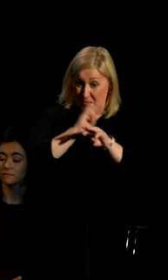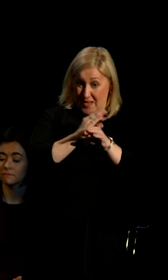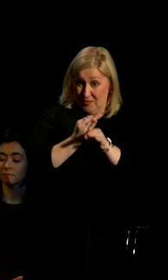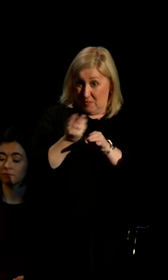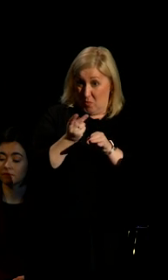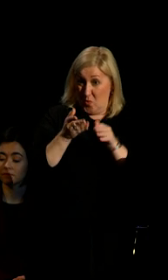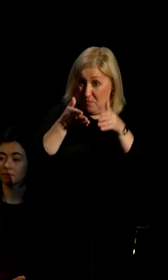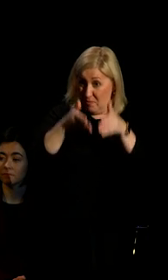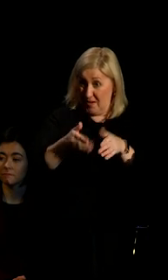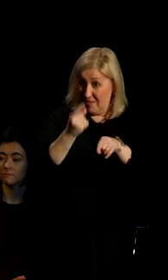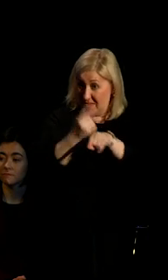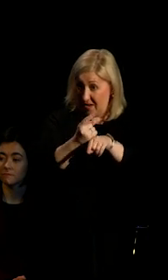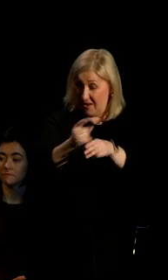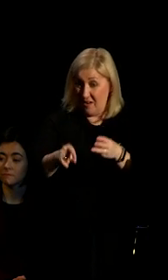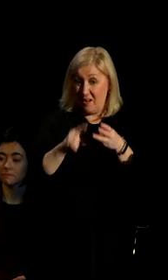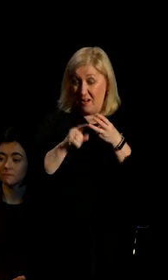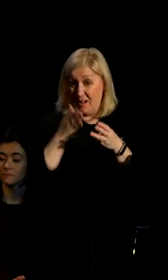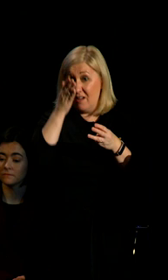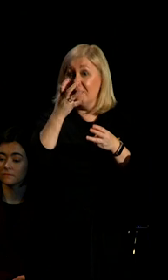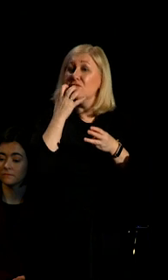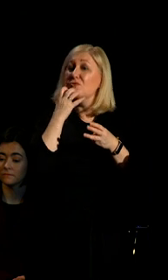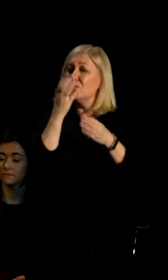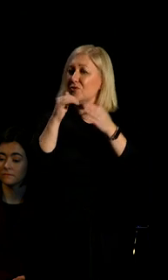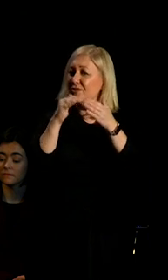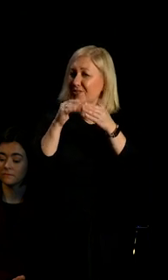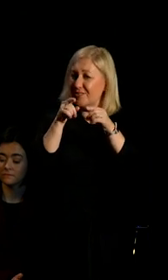synagogue where my family prayed.